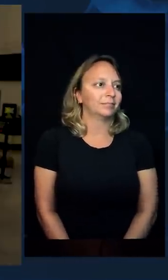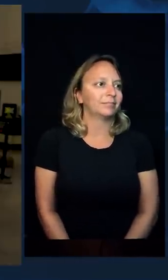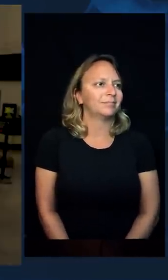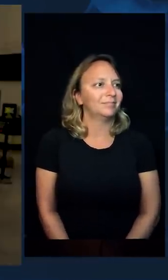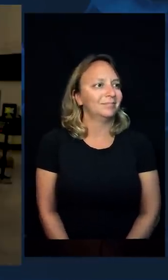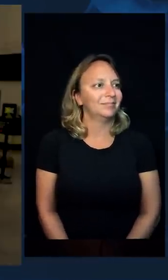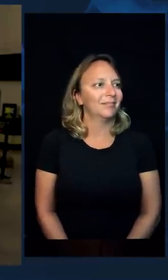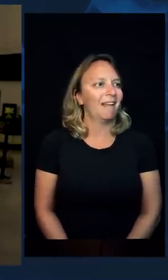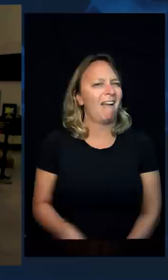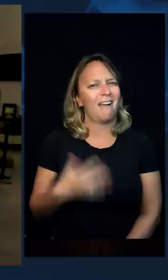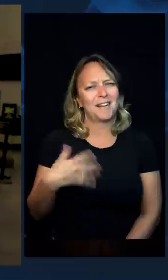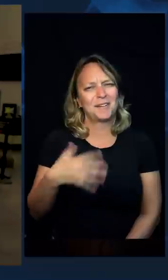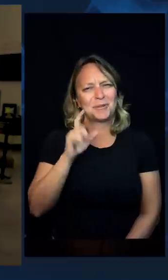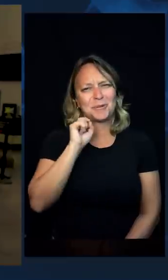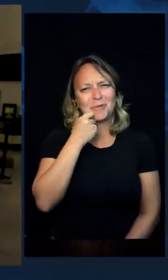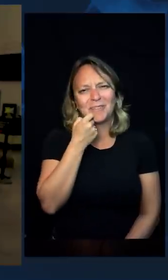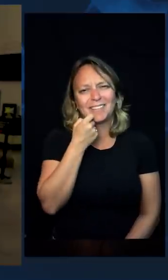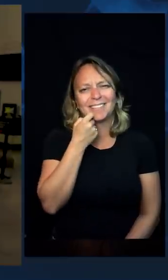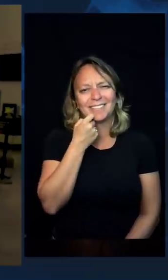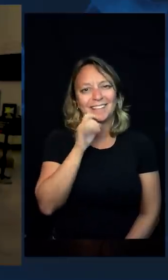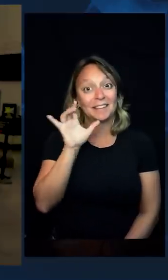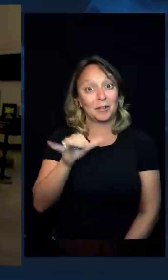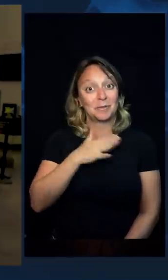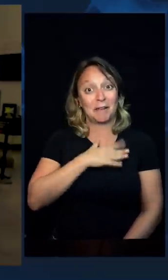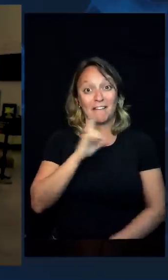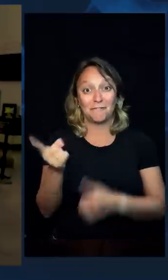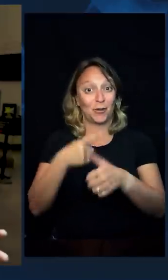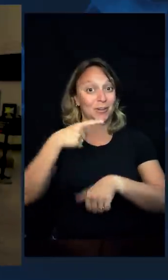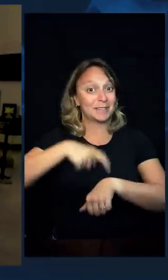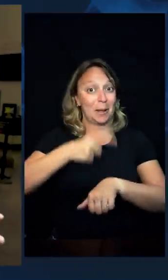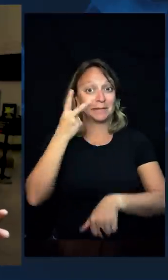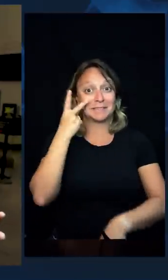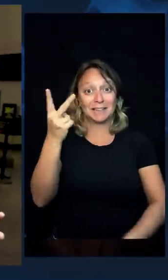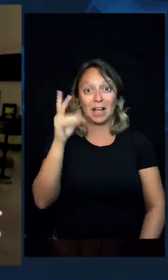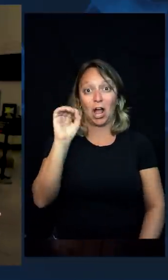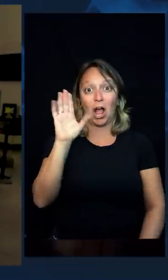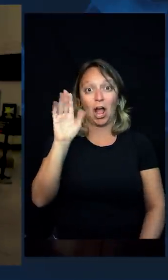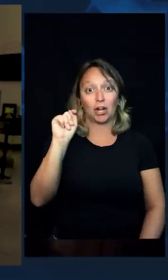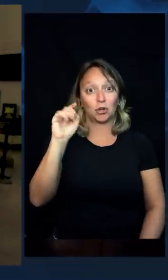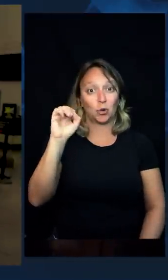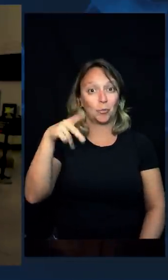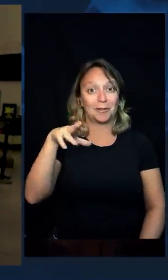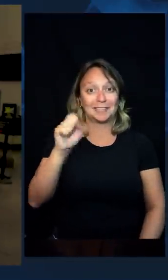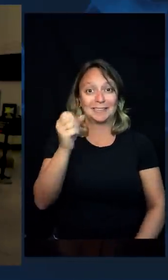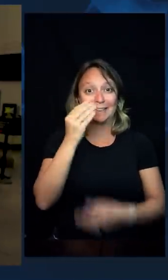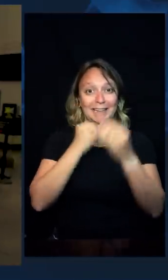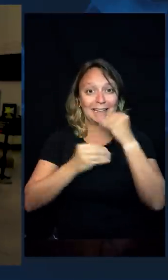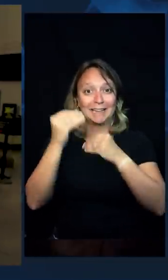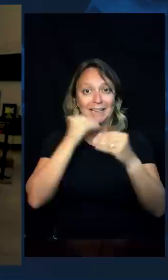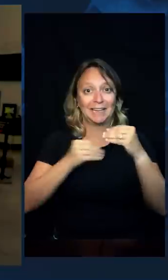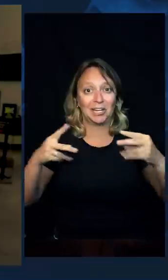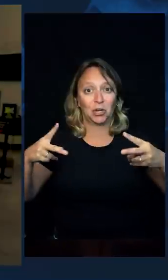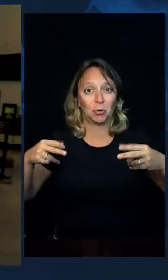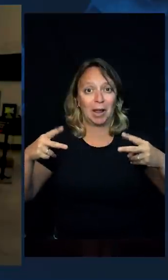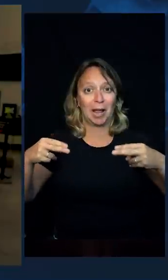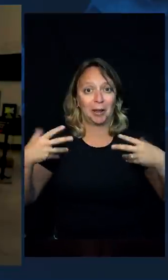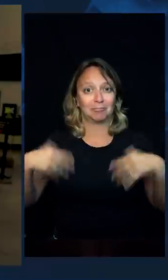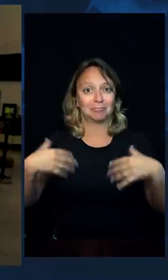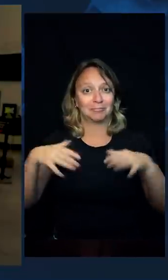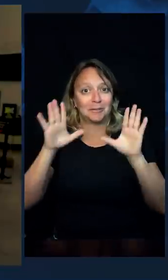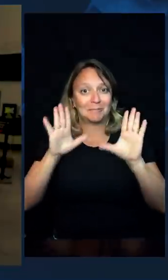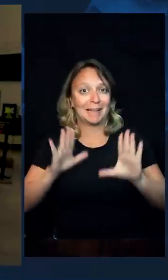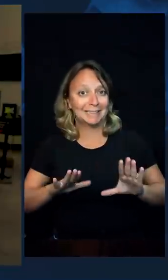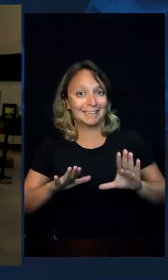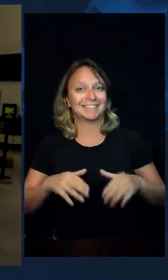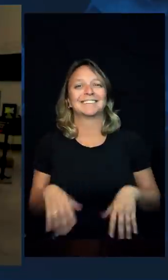That was so cool! And that was my first time seeing an octopus eat a crab like that. It's amazing. And now